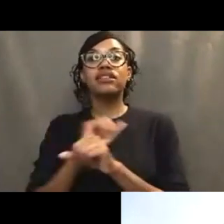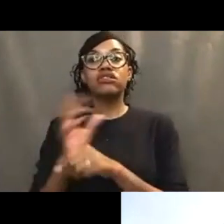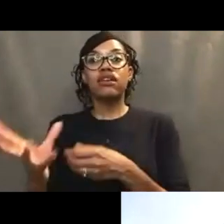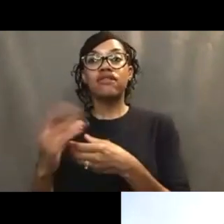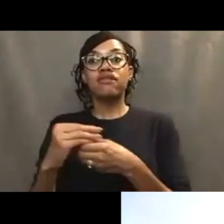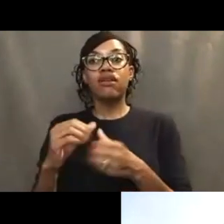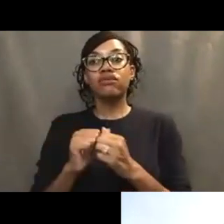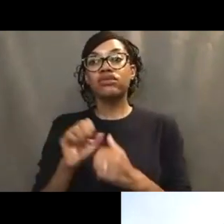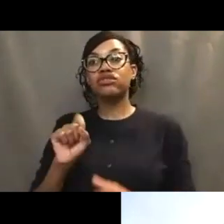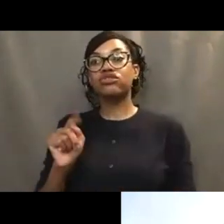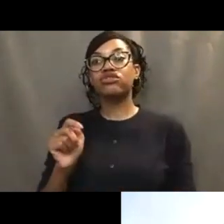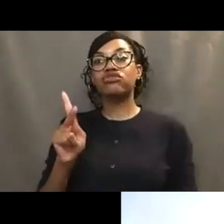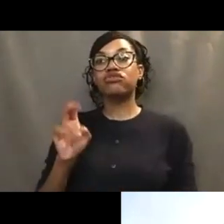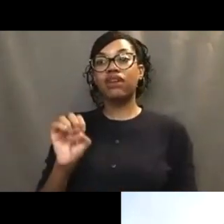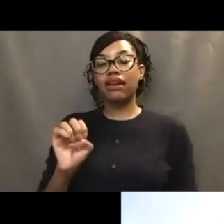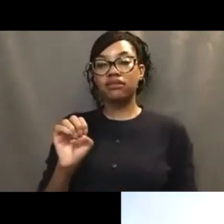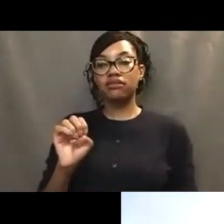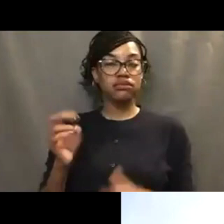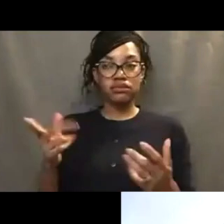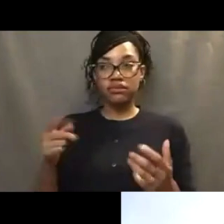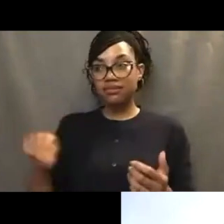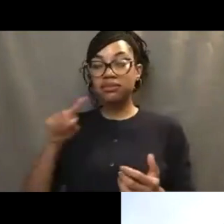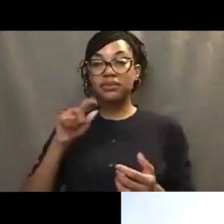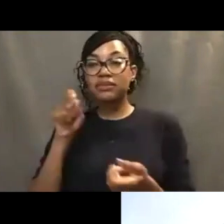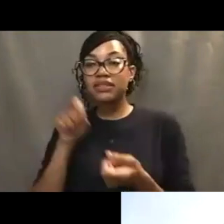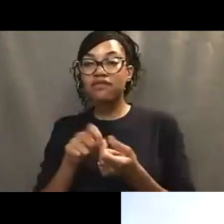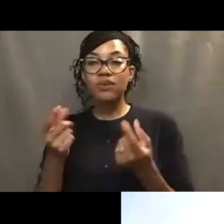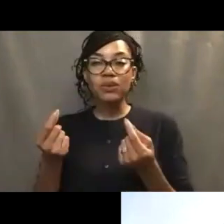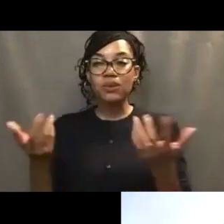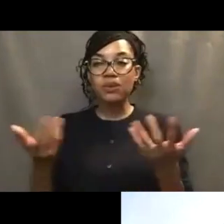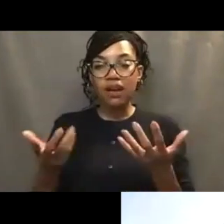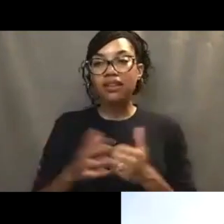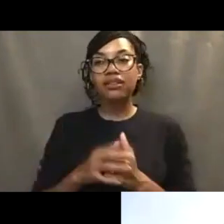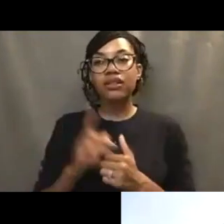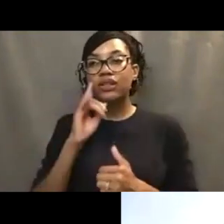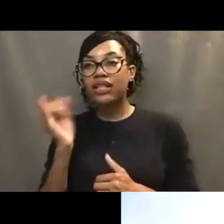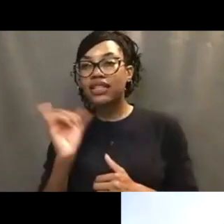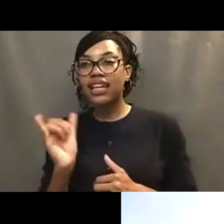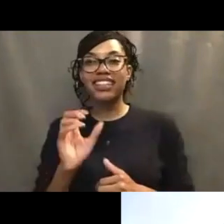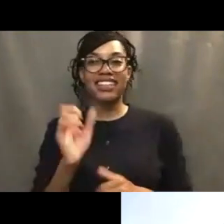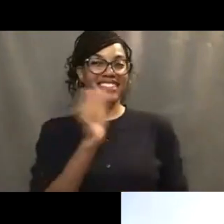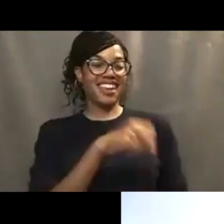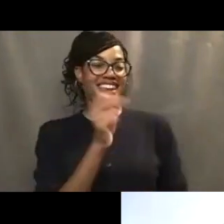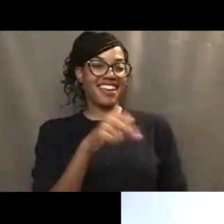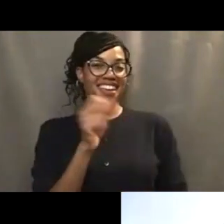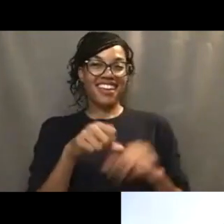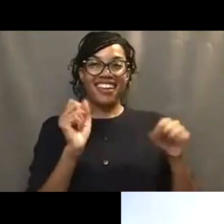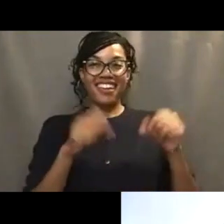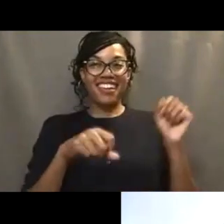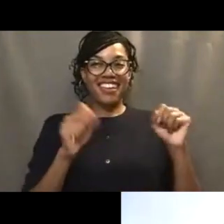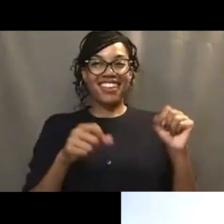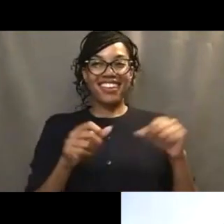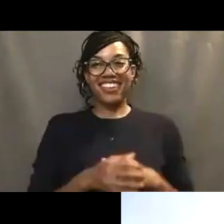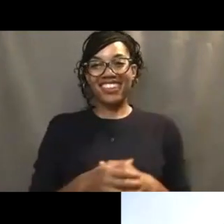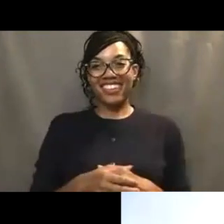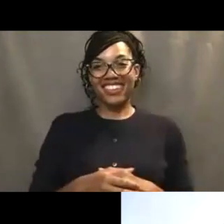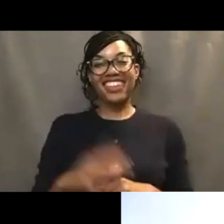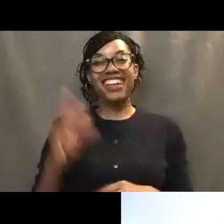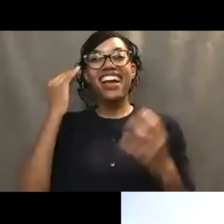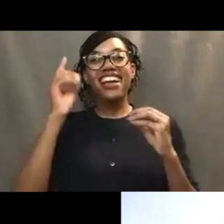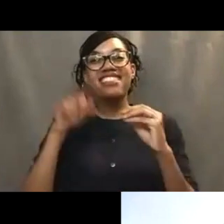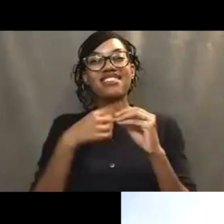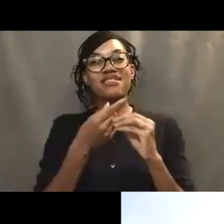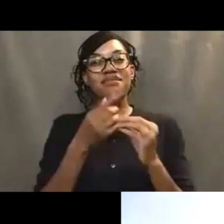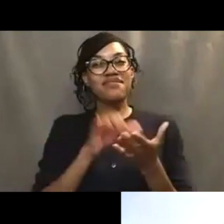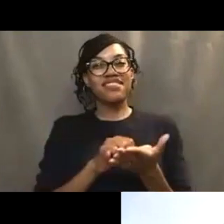strike. What did they do? What did that look like, etc.? Yes. Oh my gosh, I think about